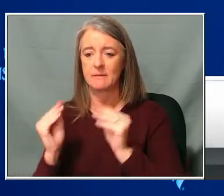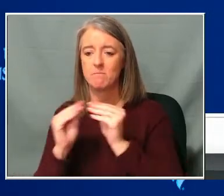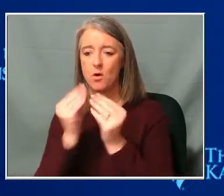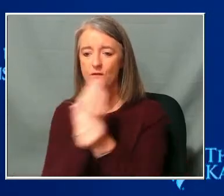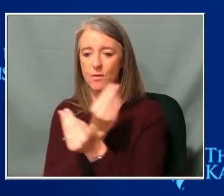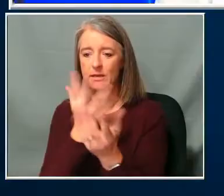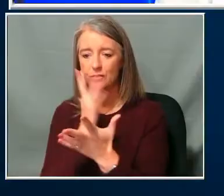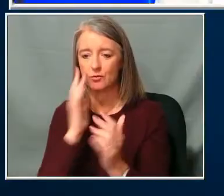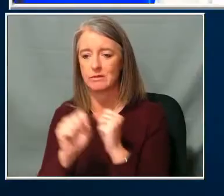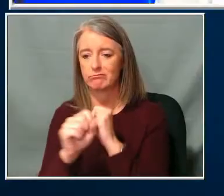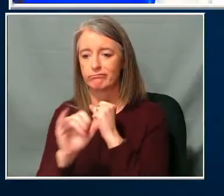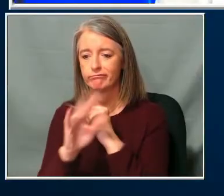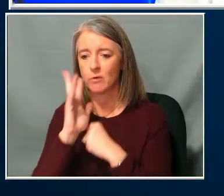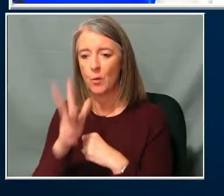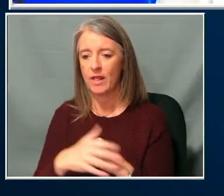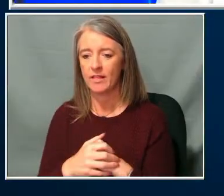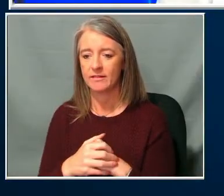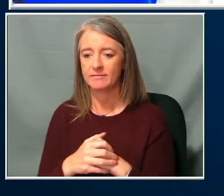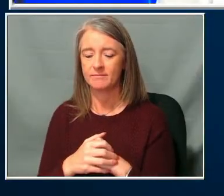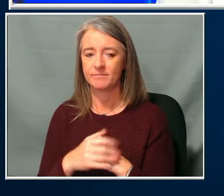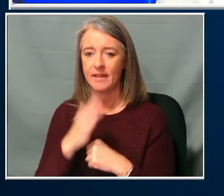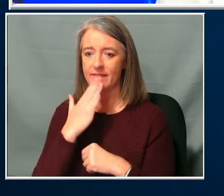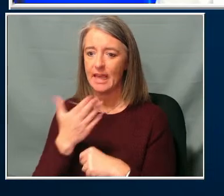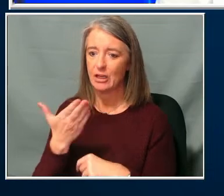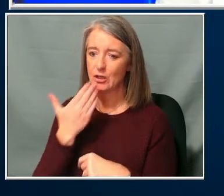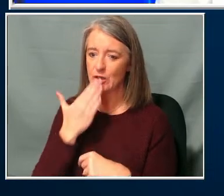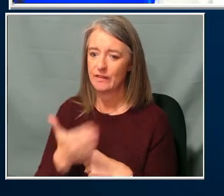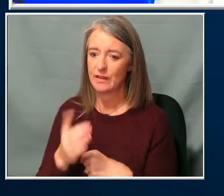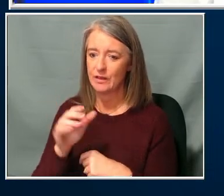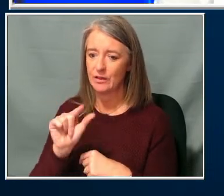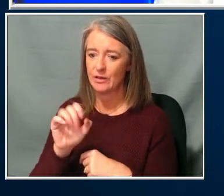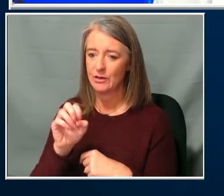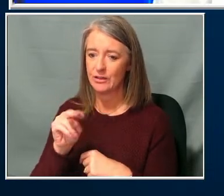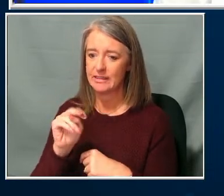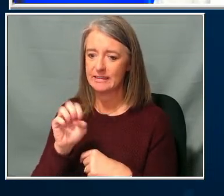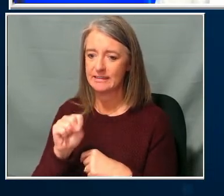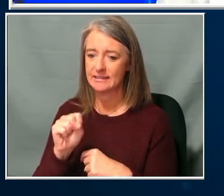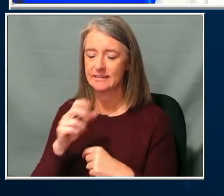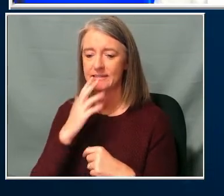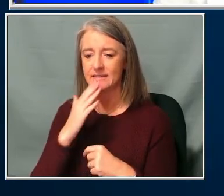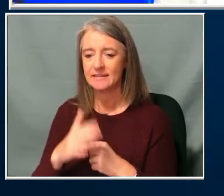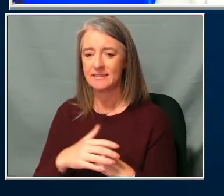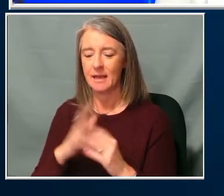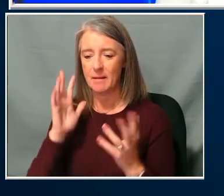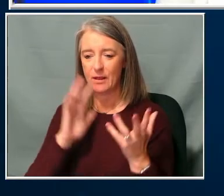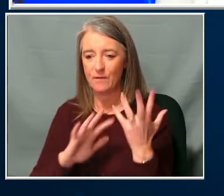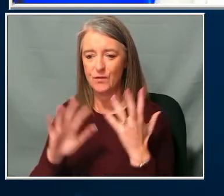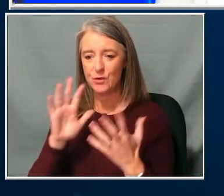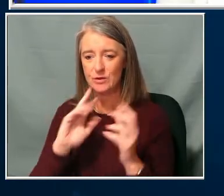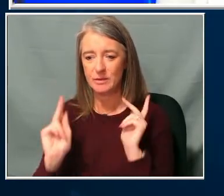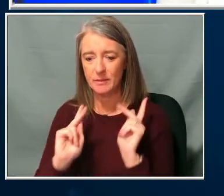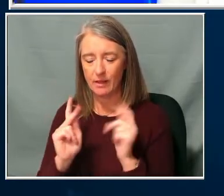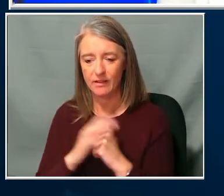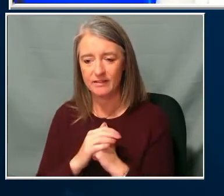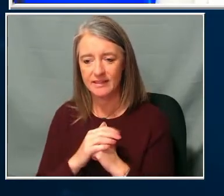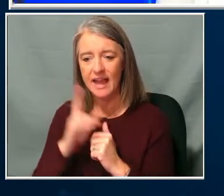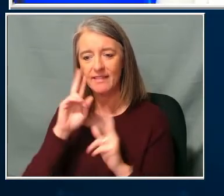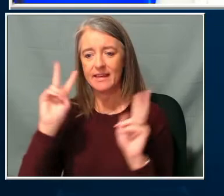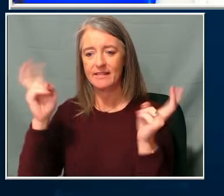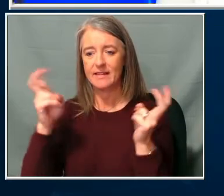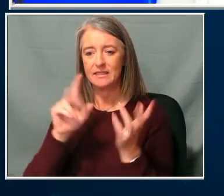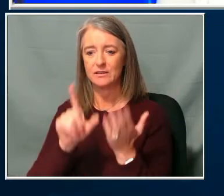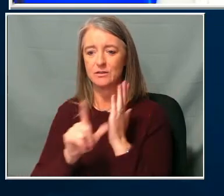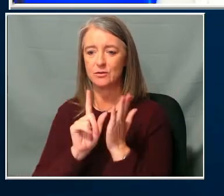out about it. Okay, well, thank goodness. Because is it okay for me just to be confused until then a little bit? I think most people are. Okay. I think that's what this headline did more